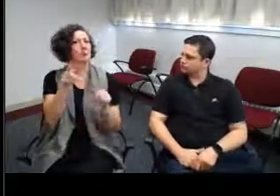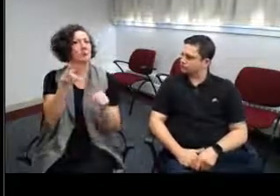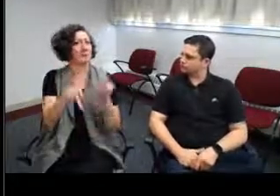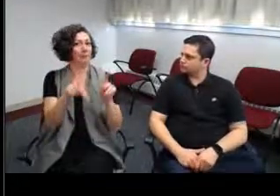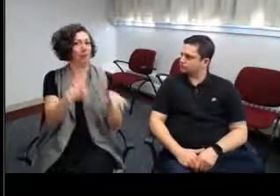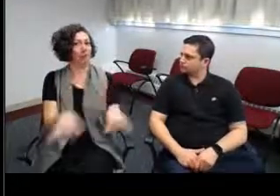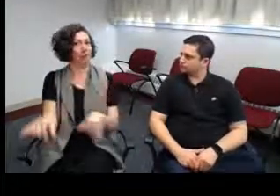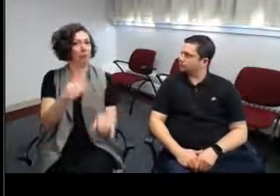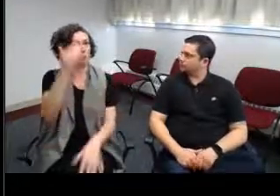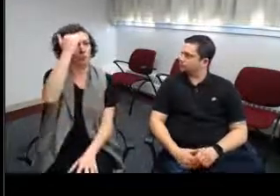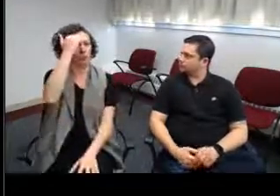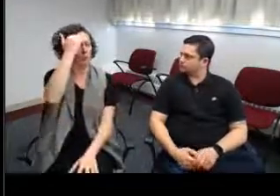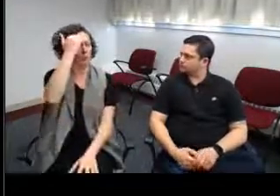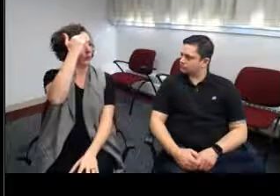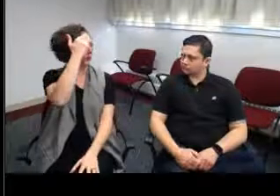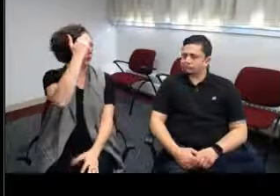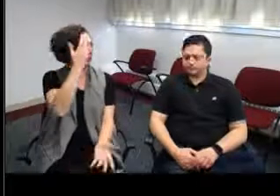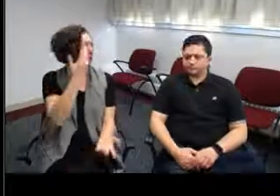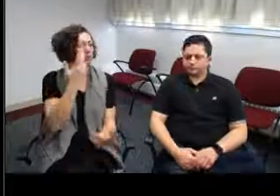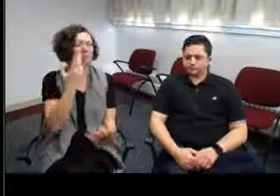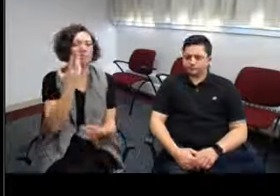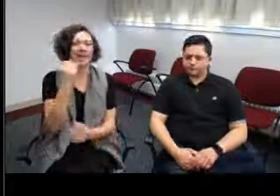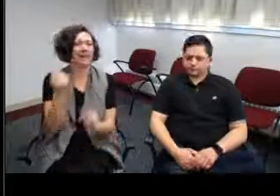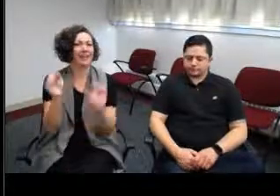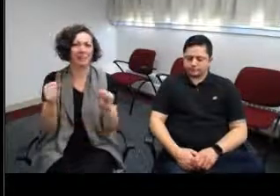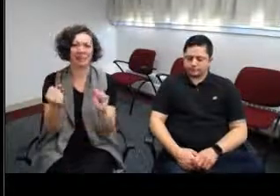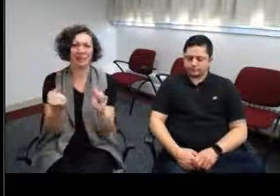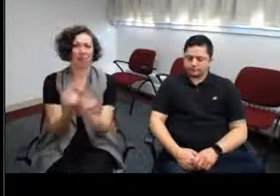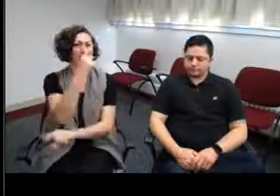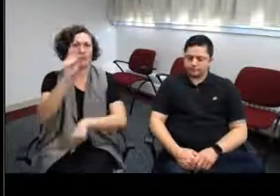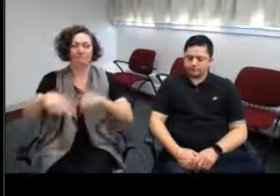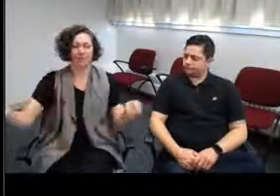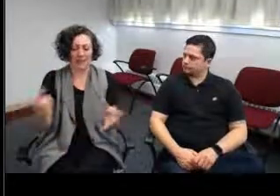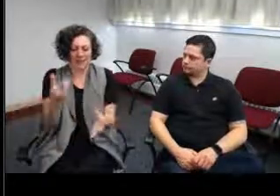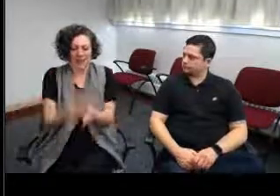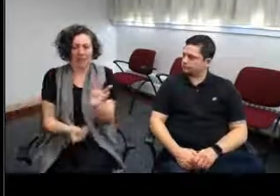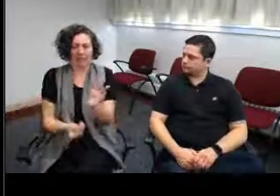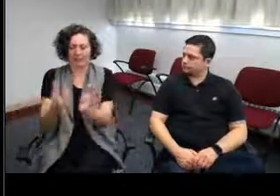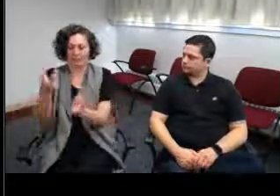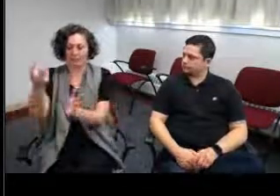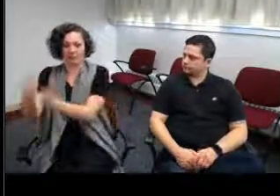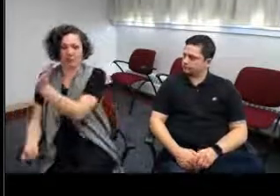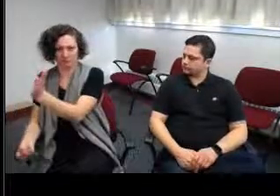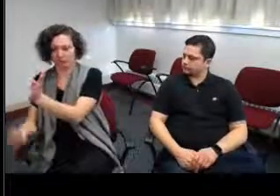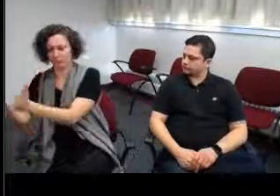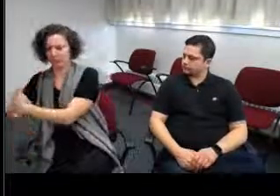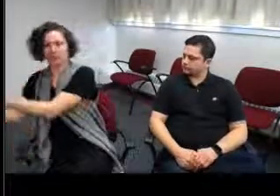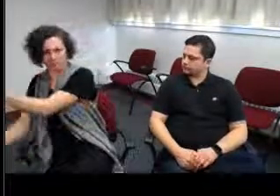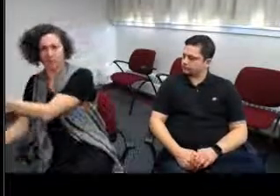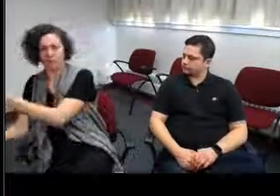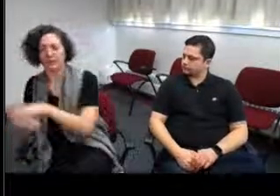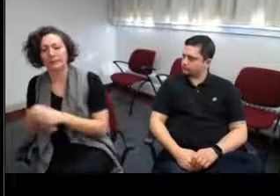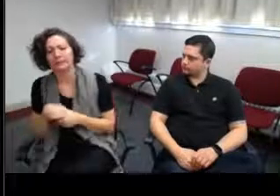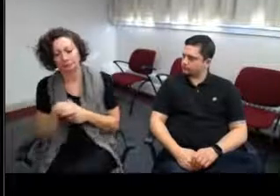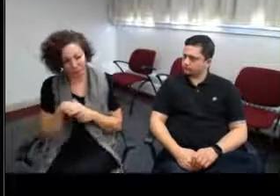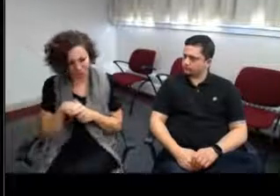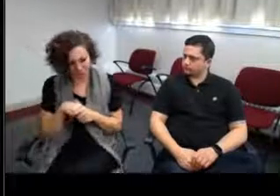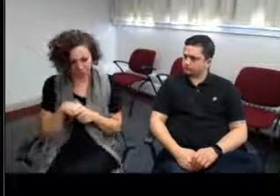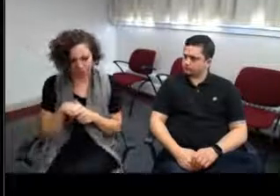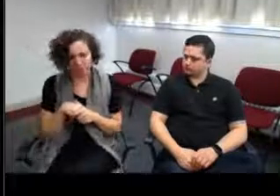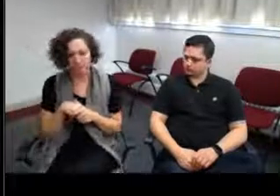information that we would expect most people to know and common knowledge can be missing. They can be huge